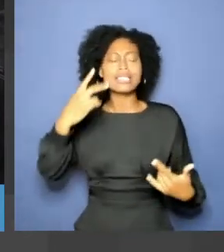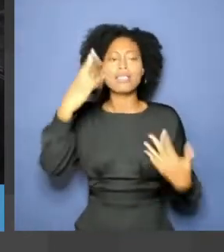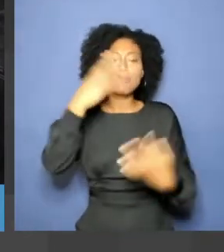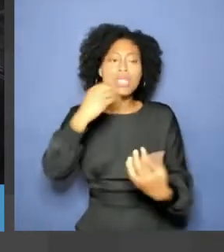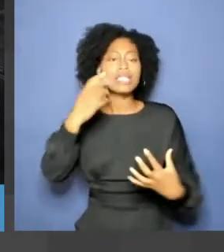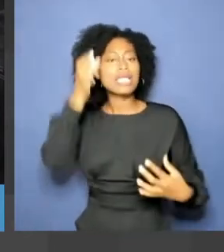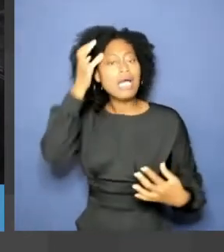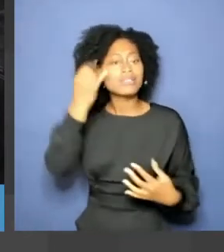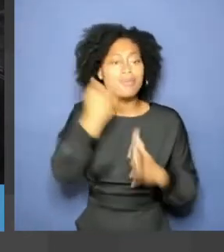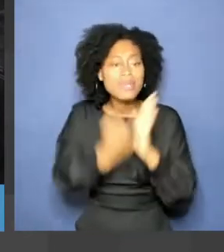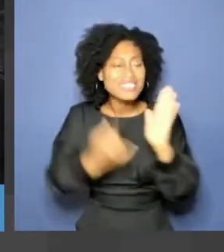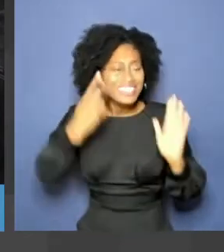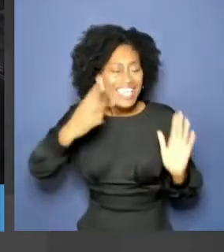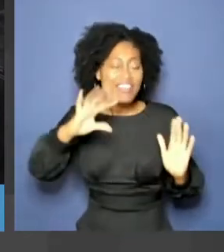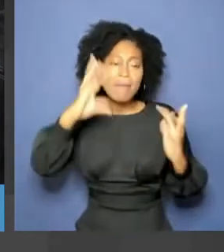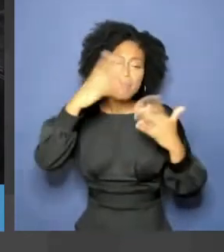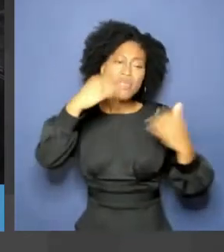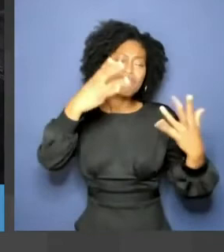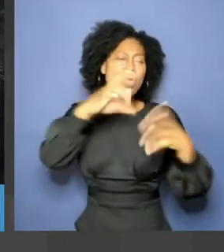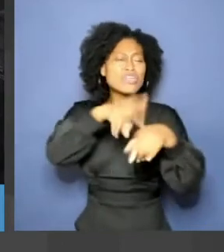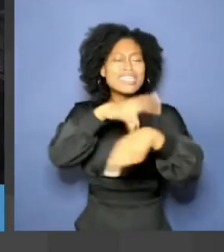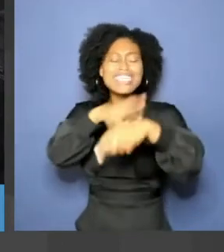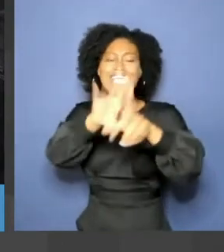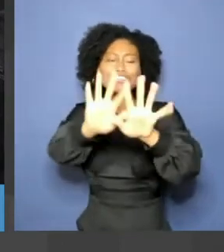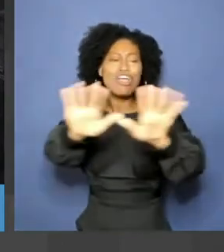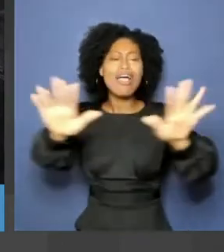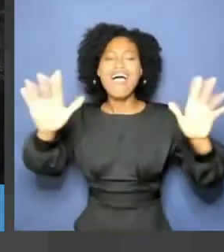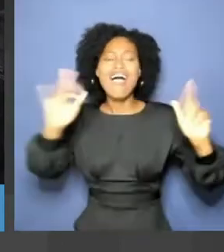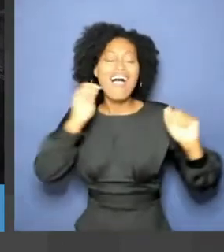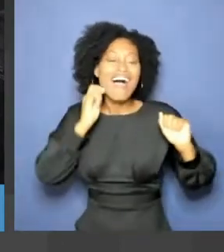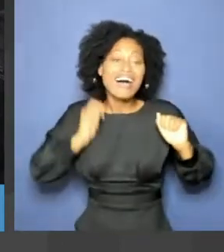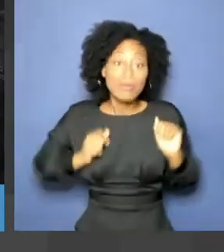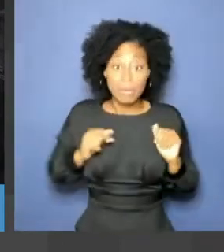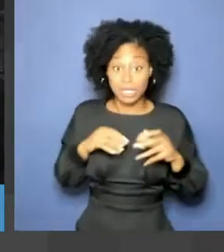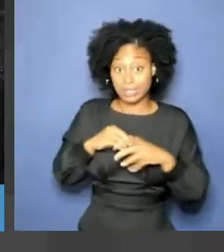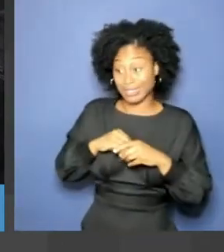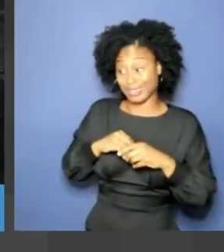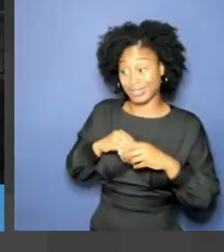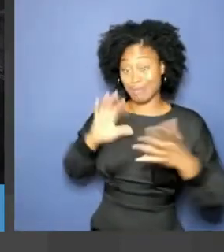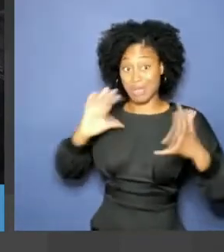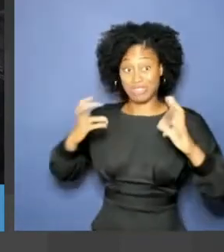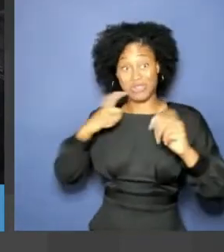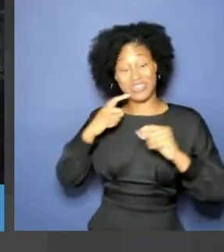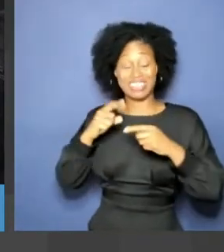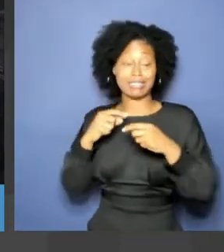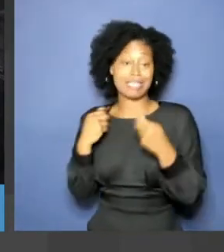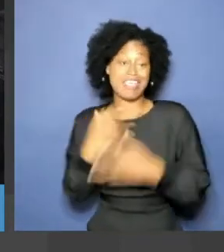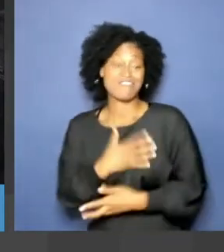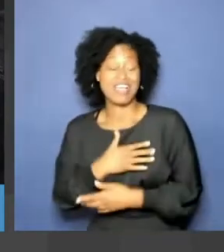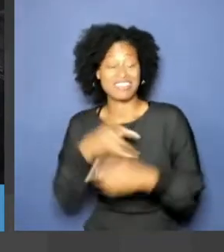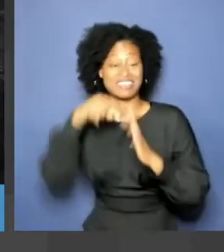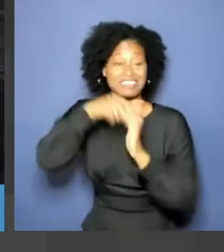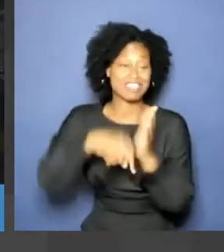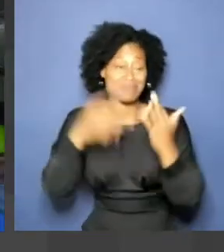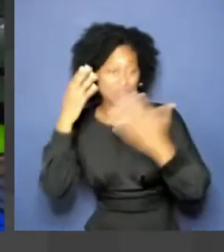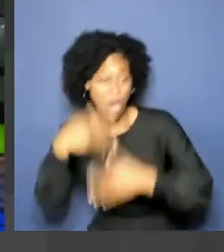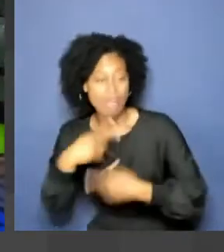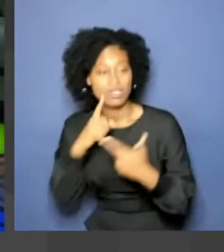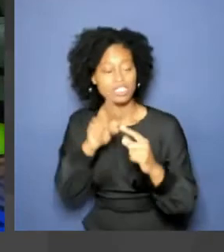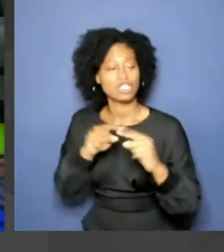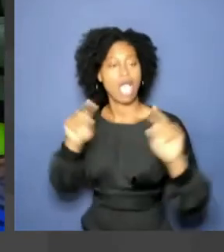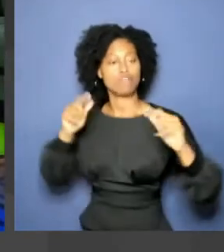like that beautiful nature and the super terrifying deep dark. And I love that contrast between these 2 things. It's